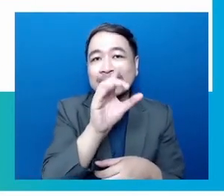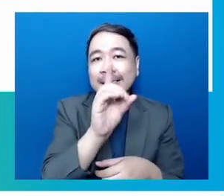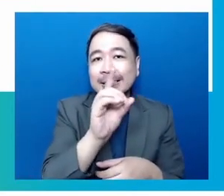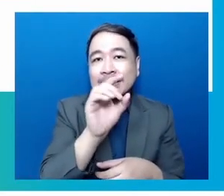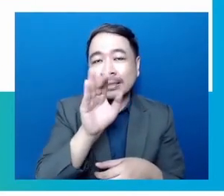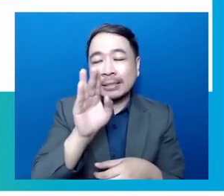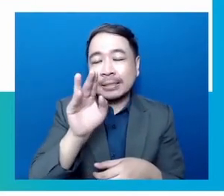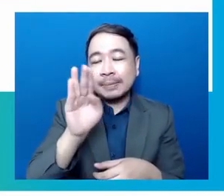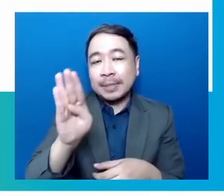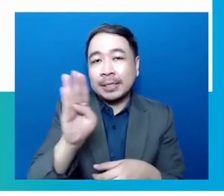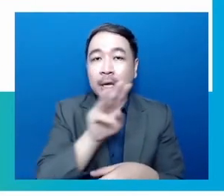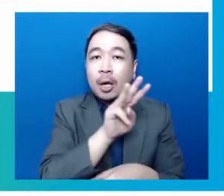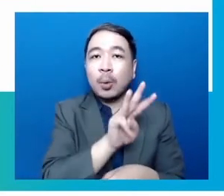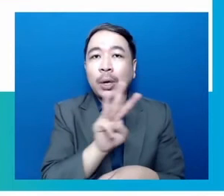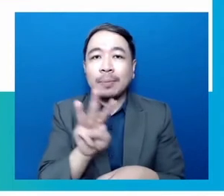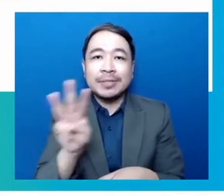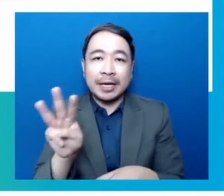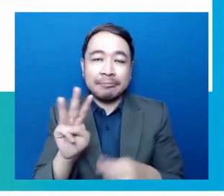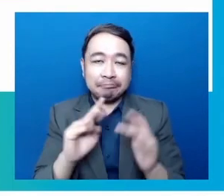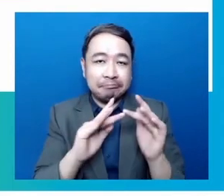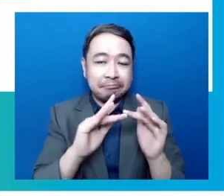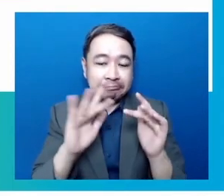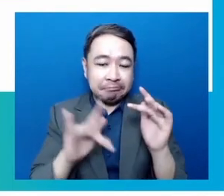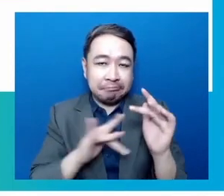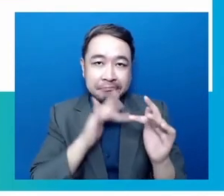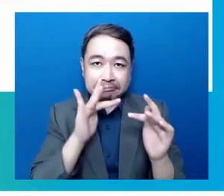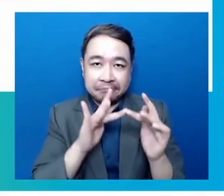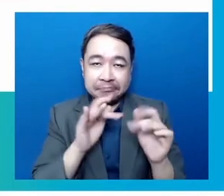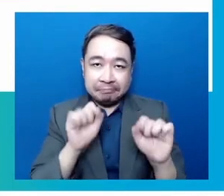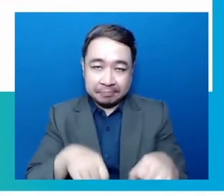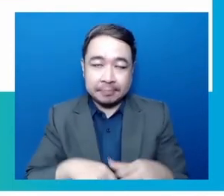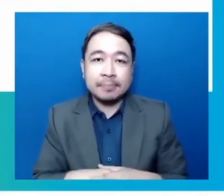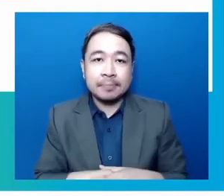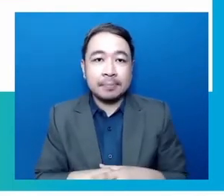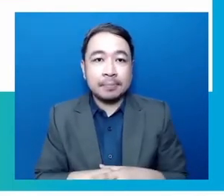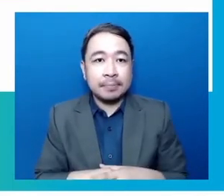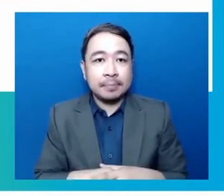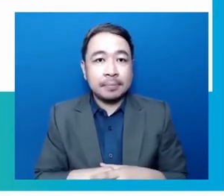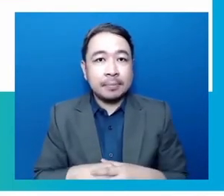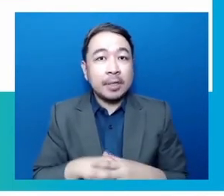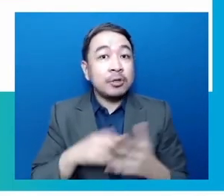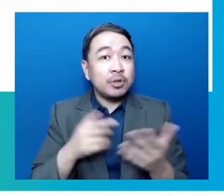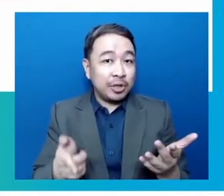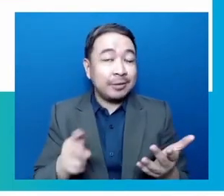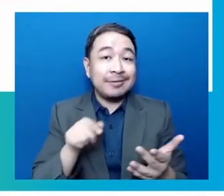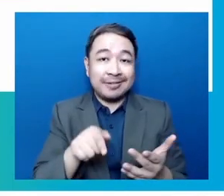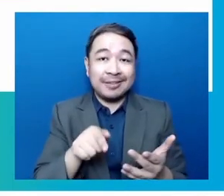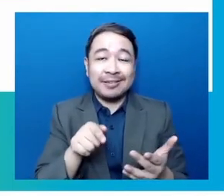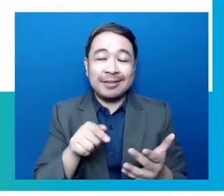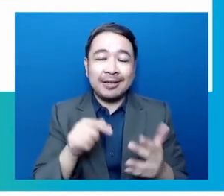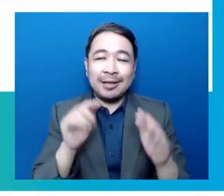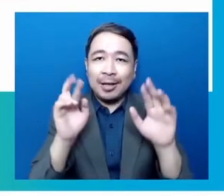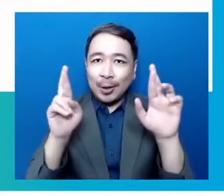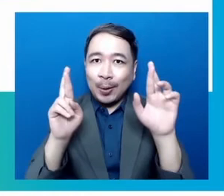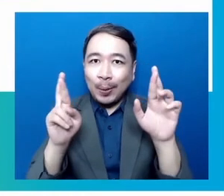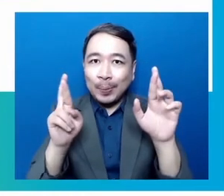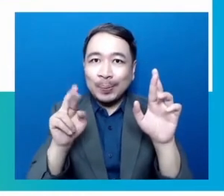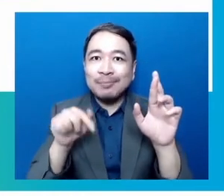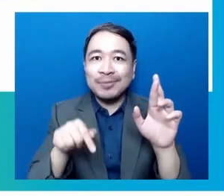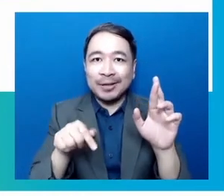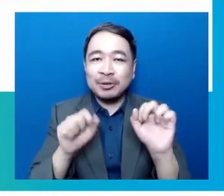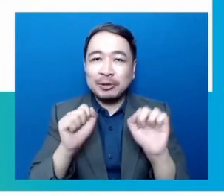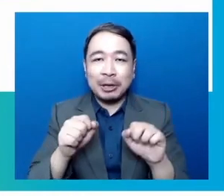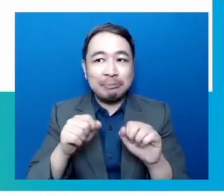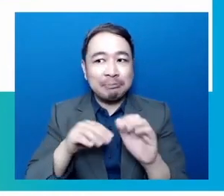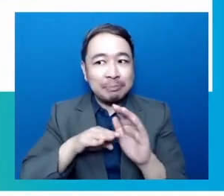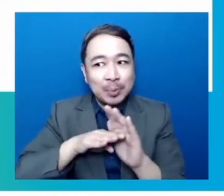COP26. This is exactly the date where we really hope to make progress. As you know, the current